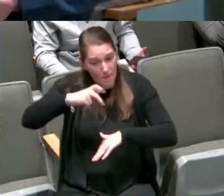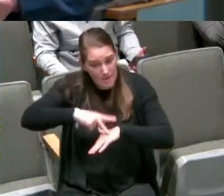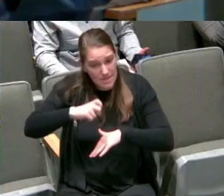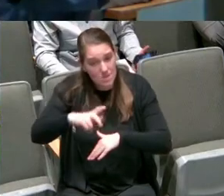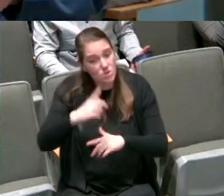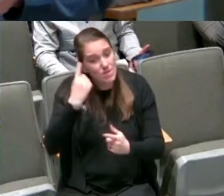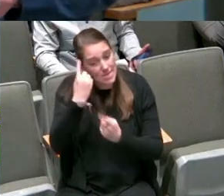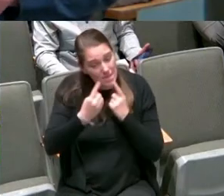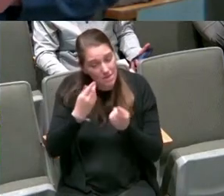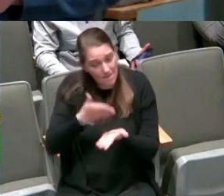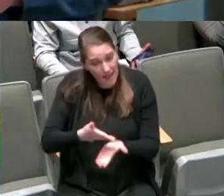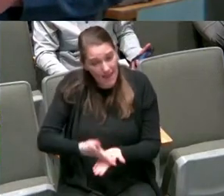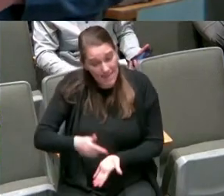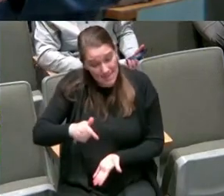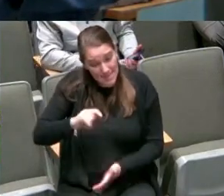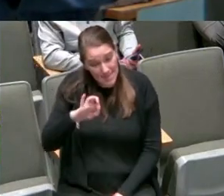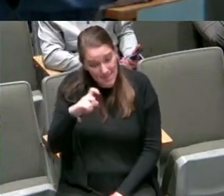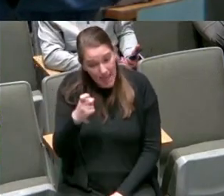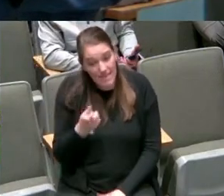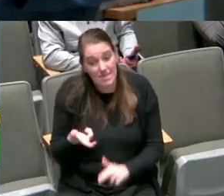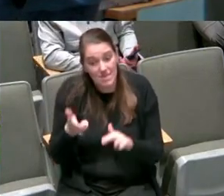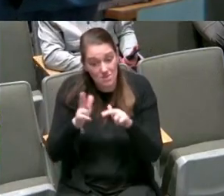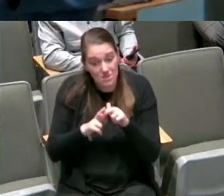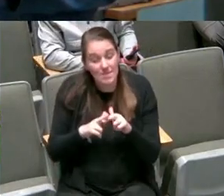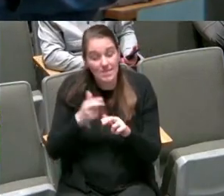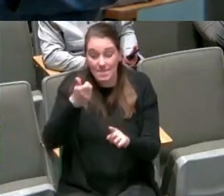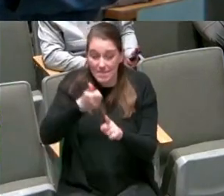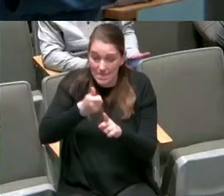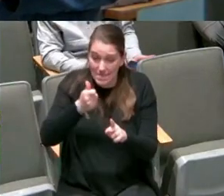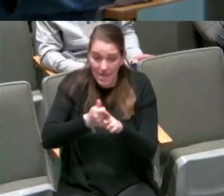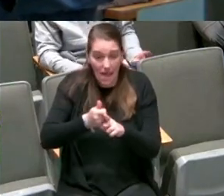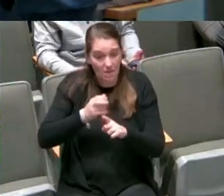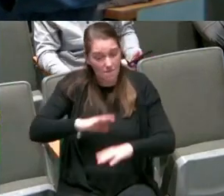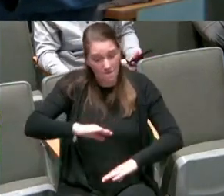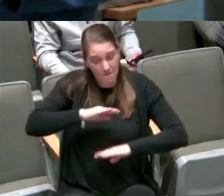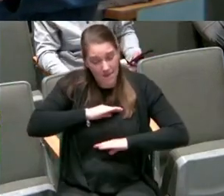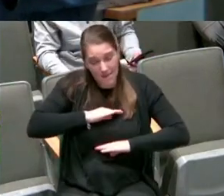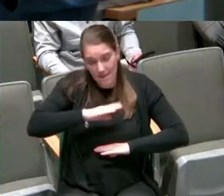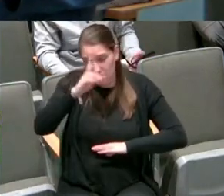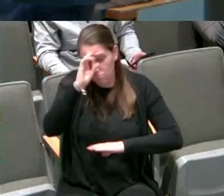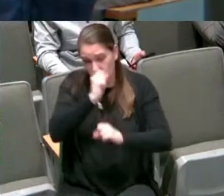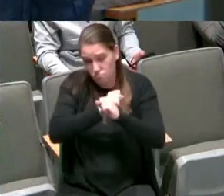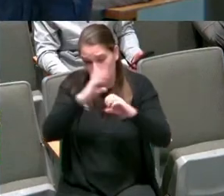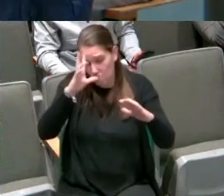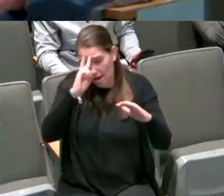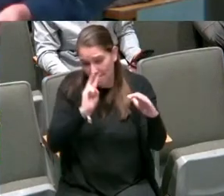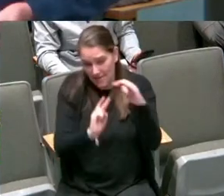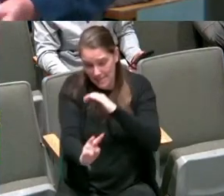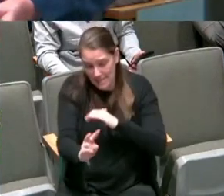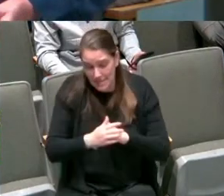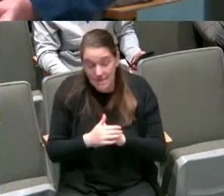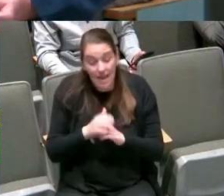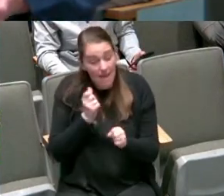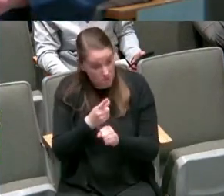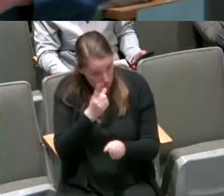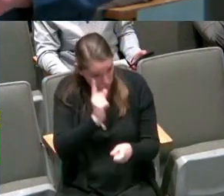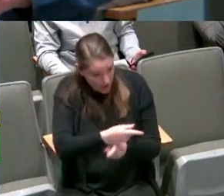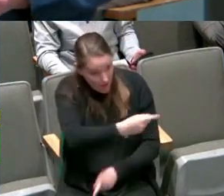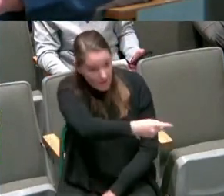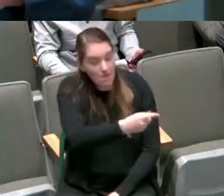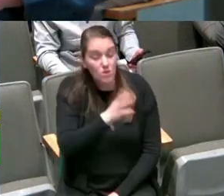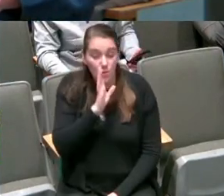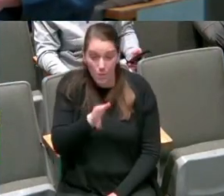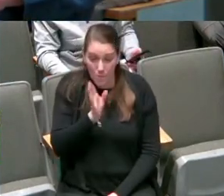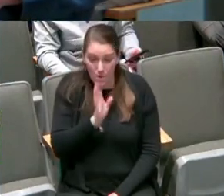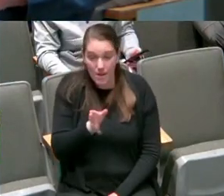consider the fact that these tax increases are a self-fulfilling prophecy because every year and you're absolutely correct you'll come